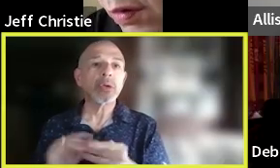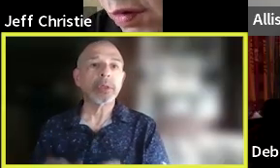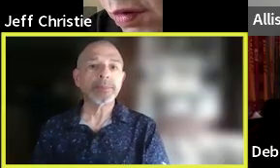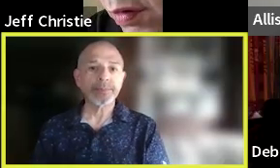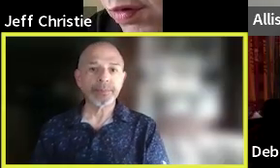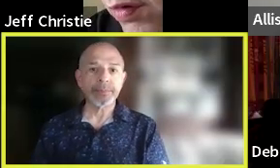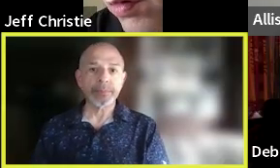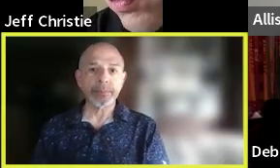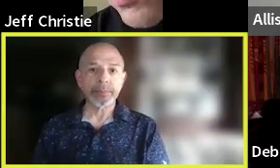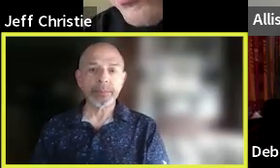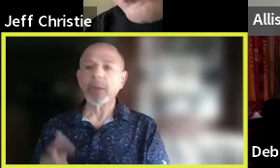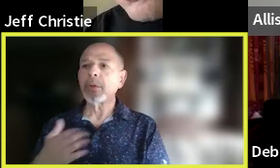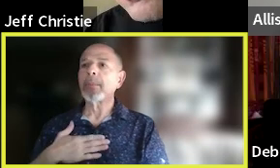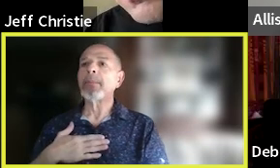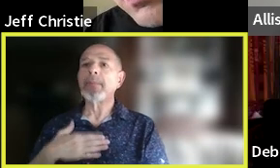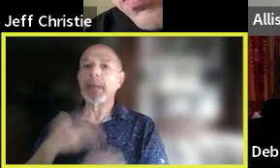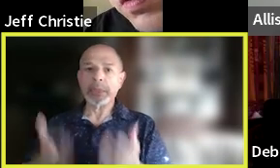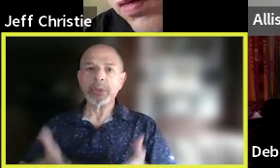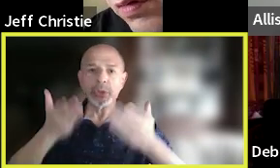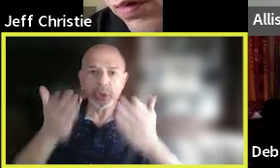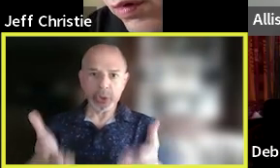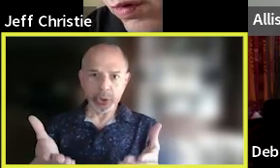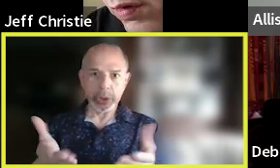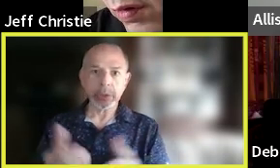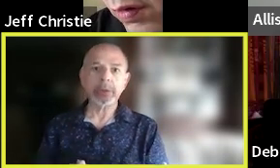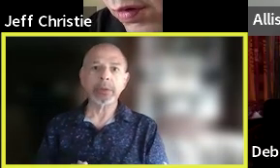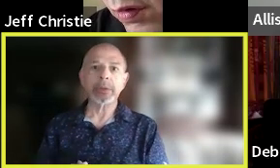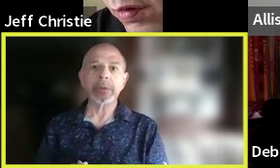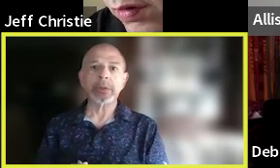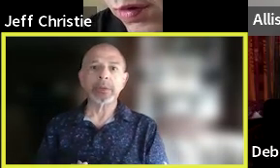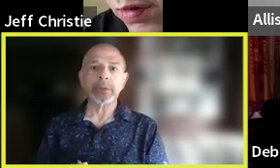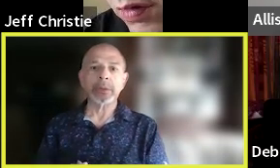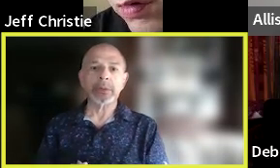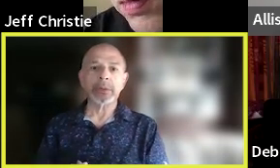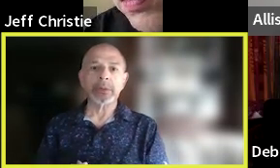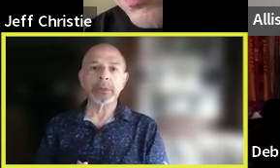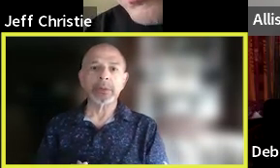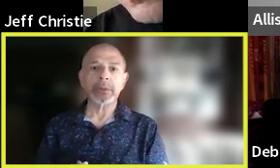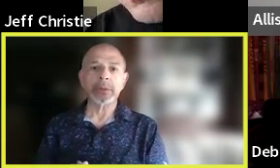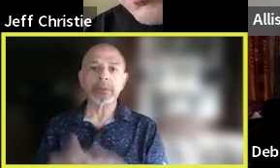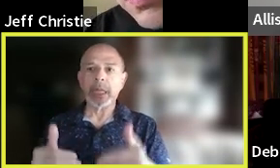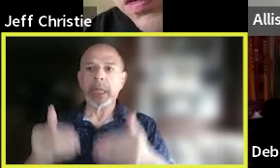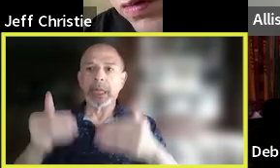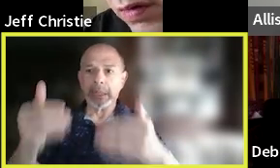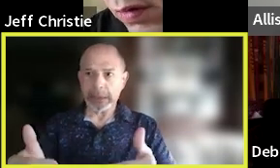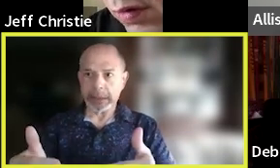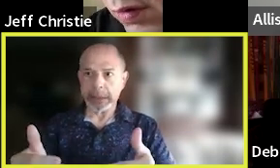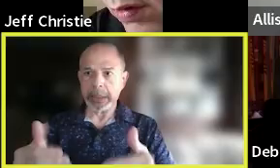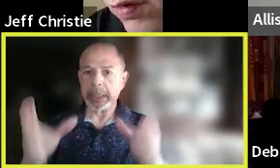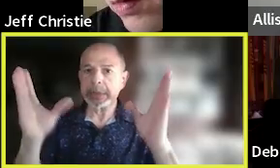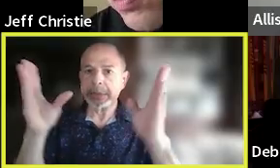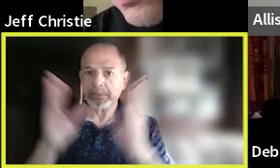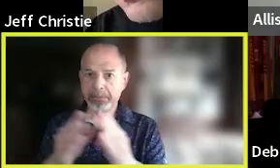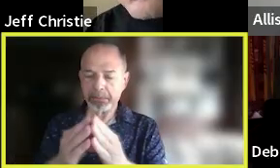and with the Rhode Island Coalition for the next forum on where we are, a status update on not only